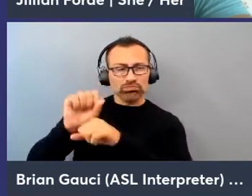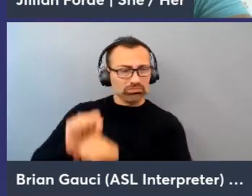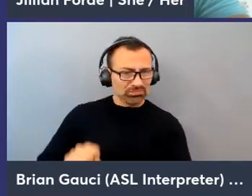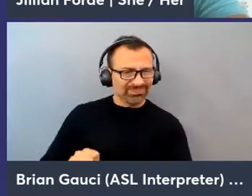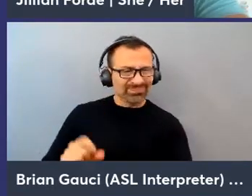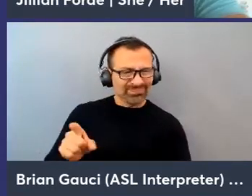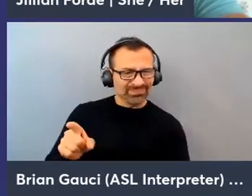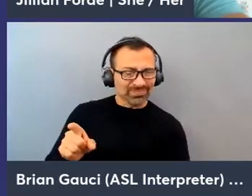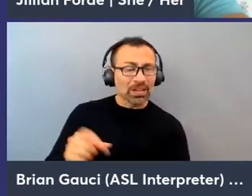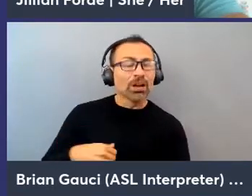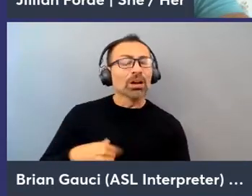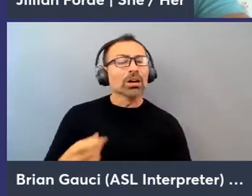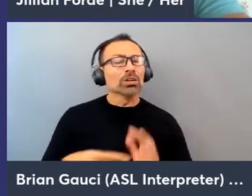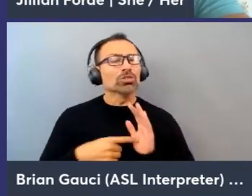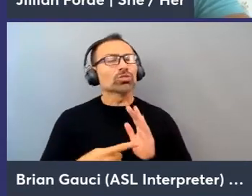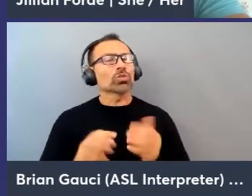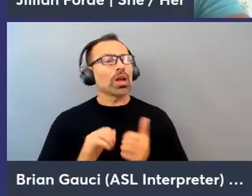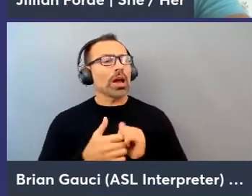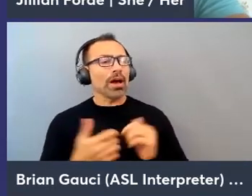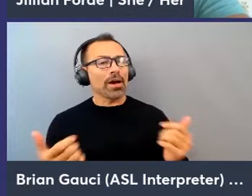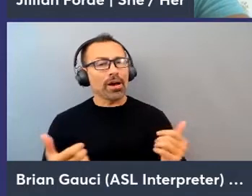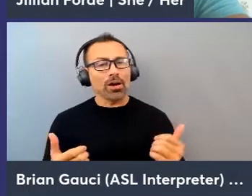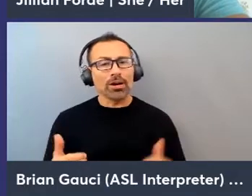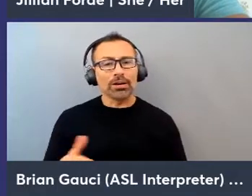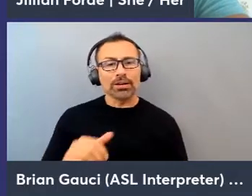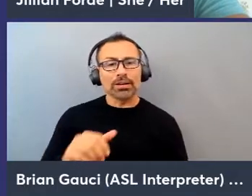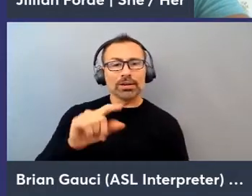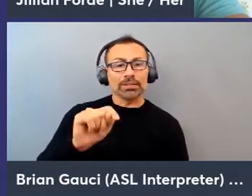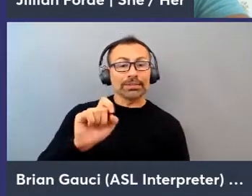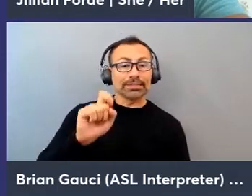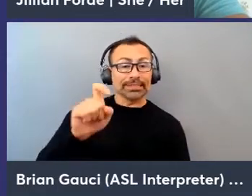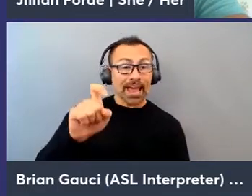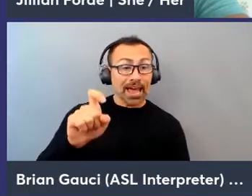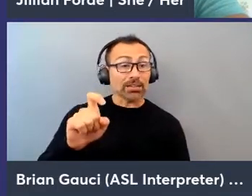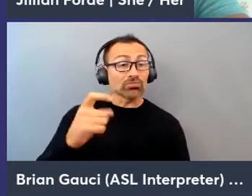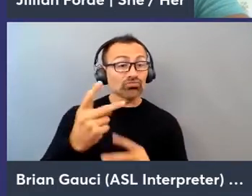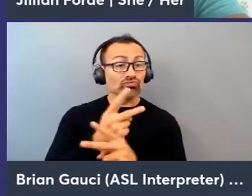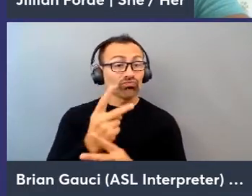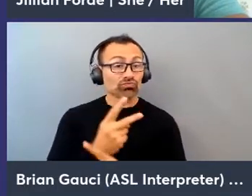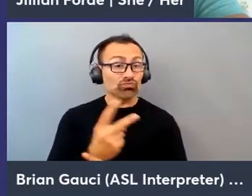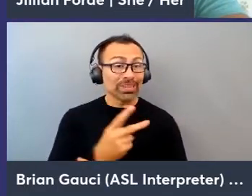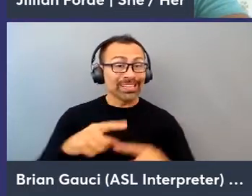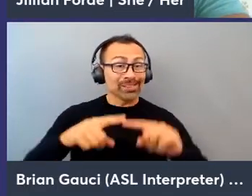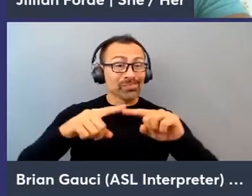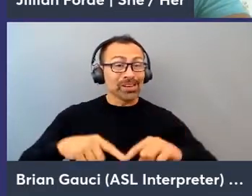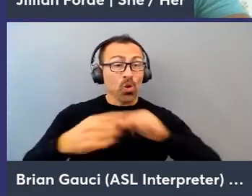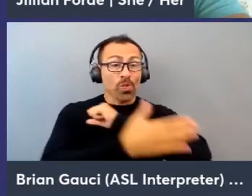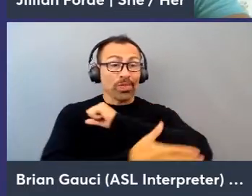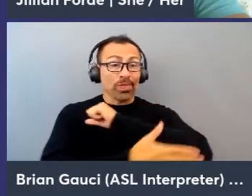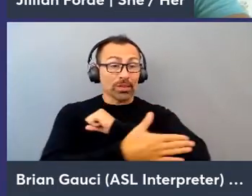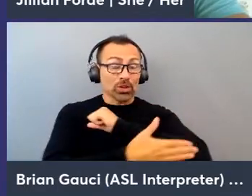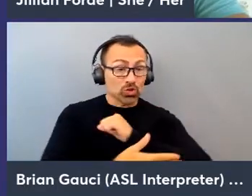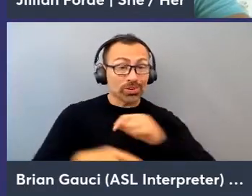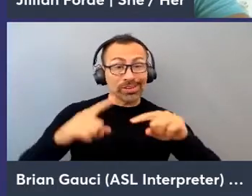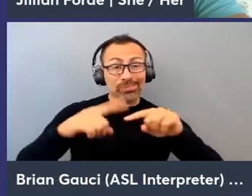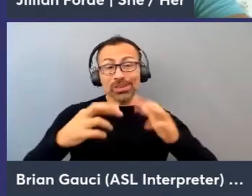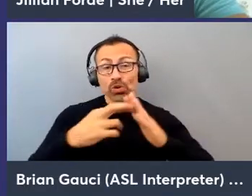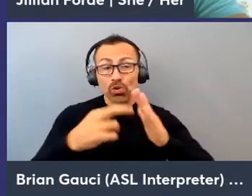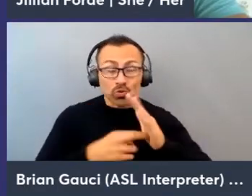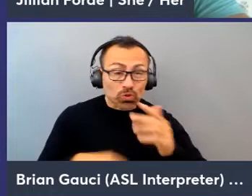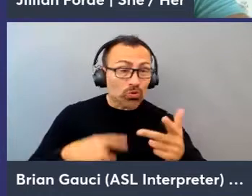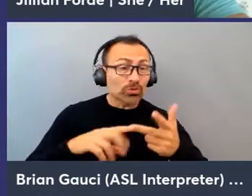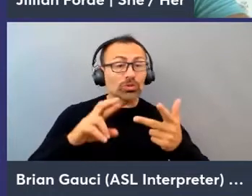it's just showing you like how those taxes are calculated for different country based on different rules, different rates. And